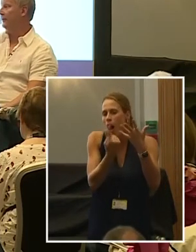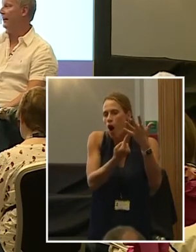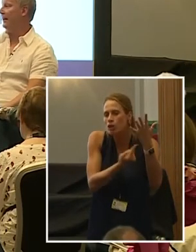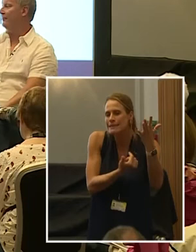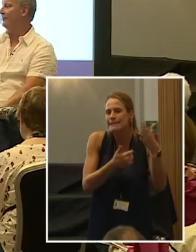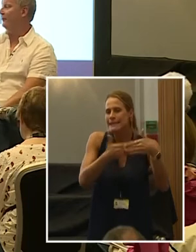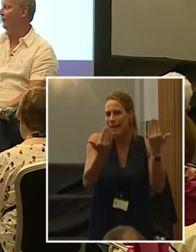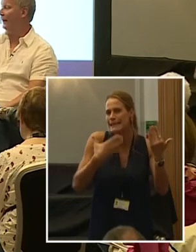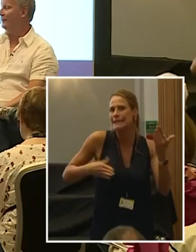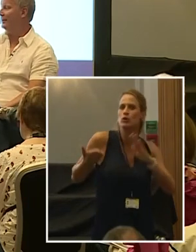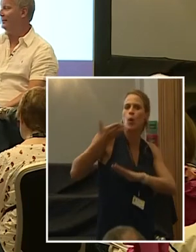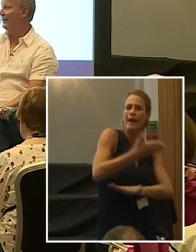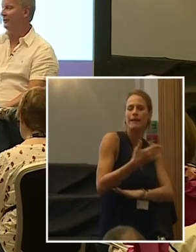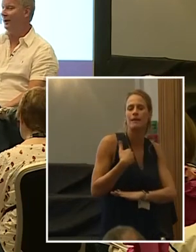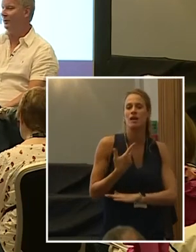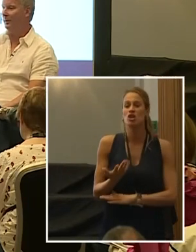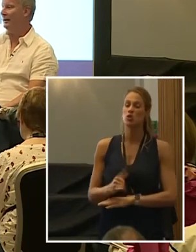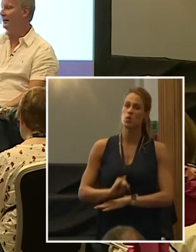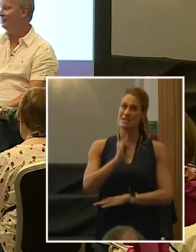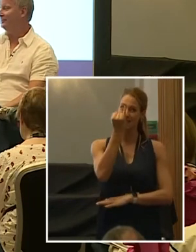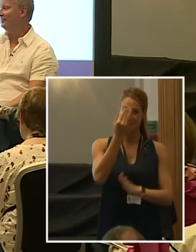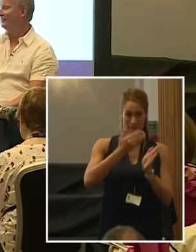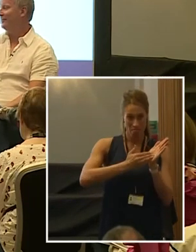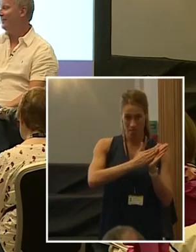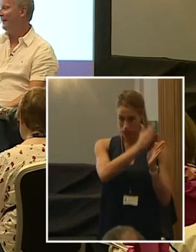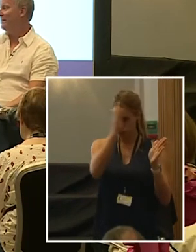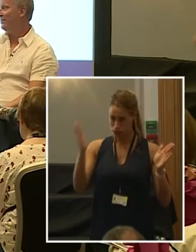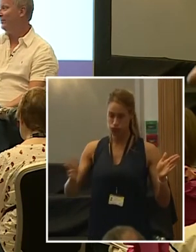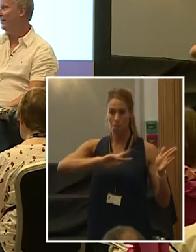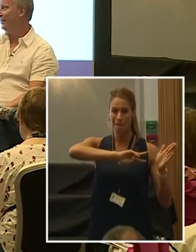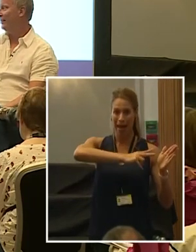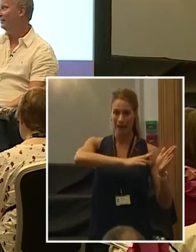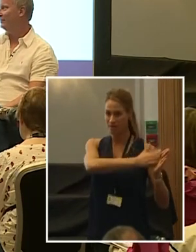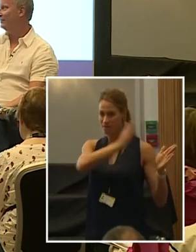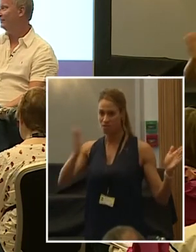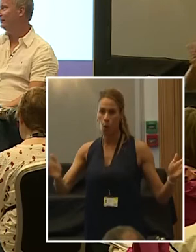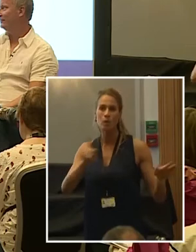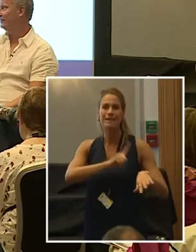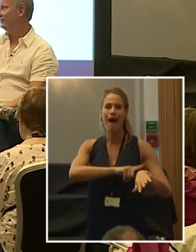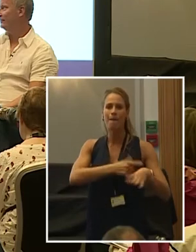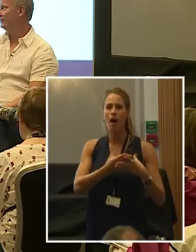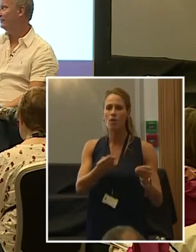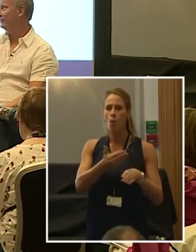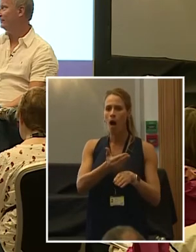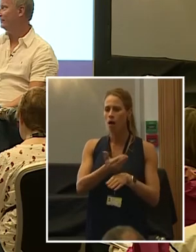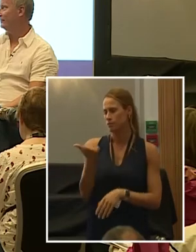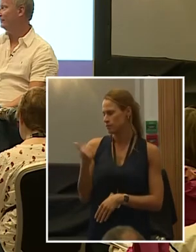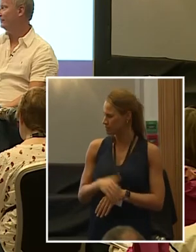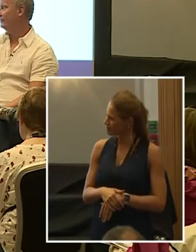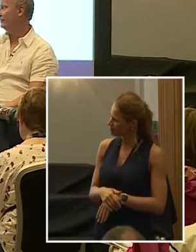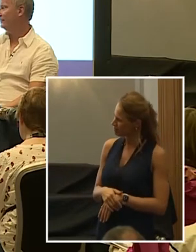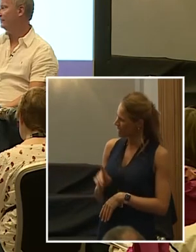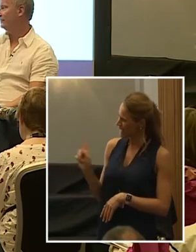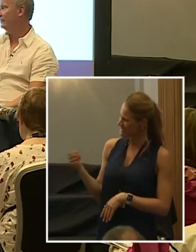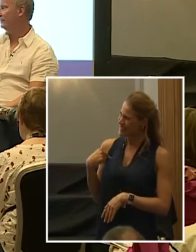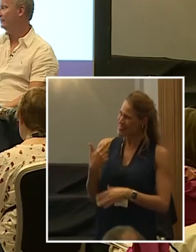6 months from when I was going to start the trial all planned out. Is that typical, Matias, that kind of level of commitment